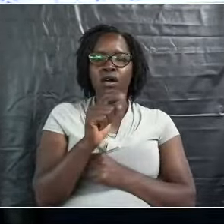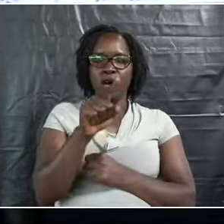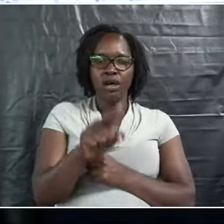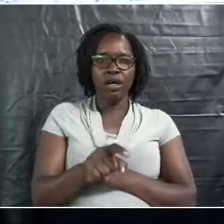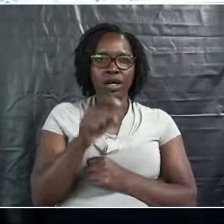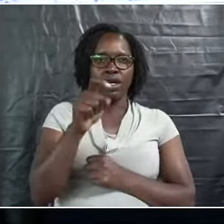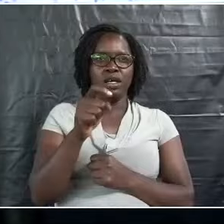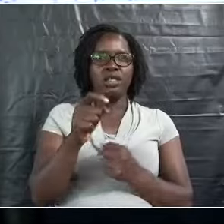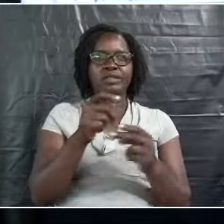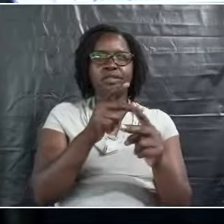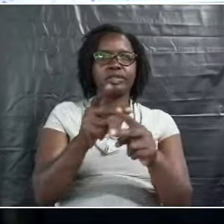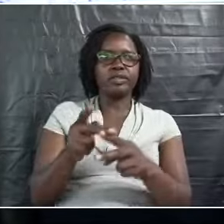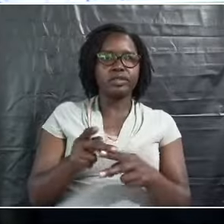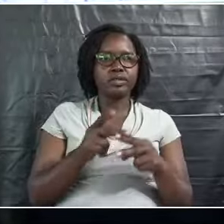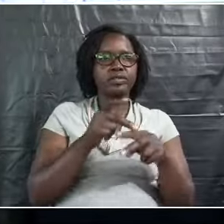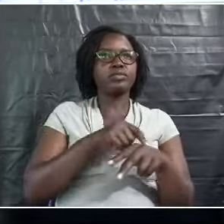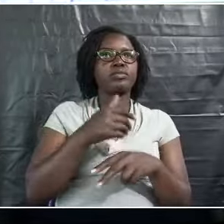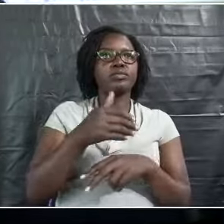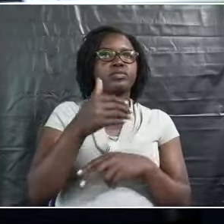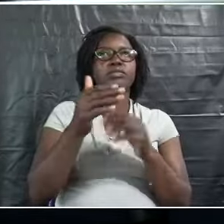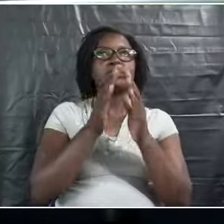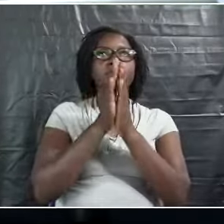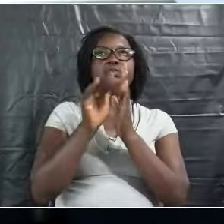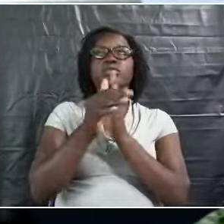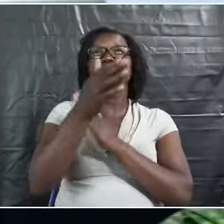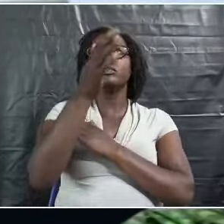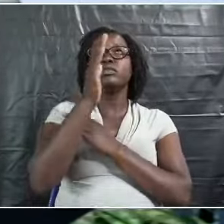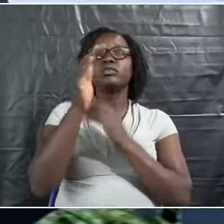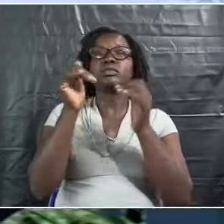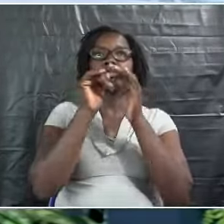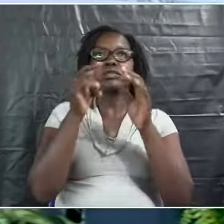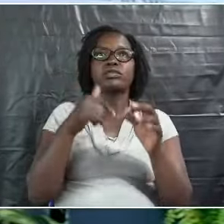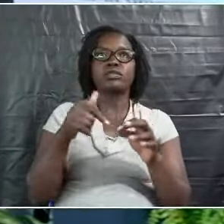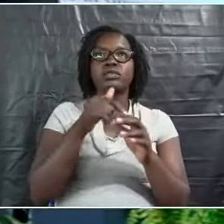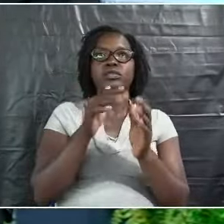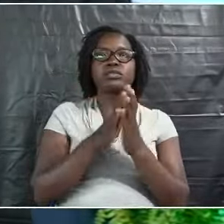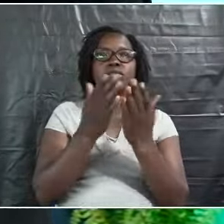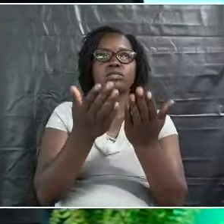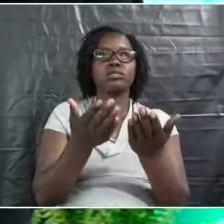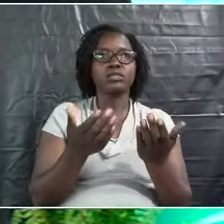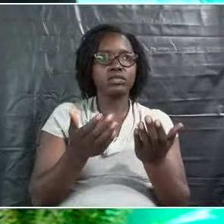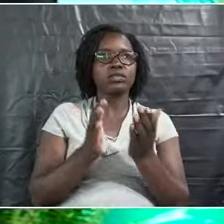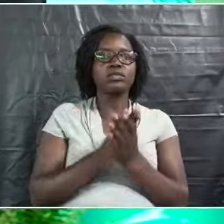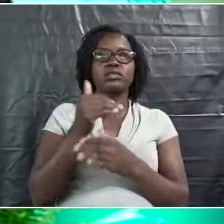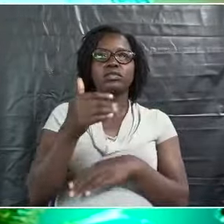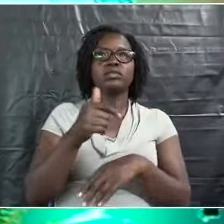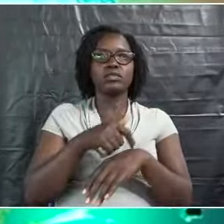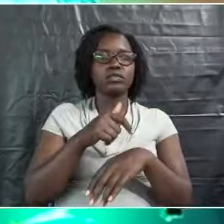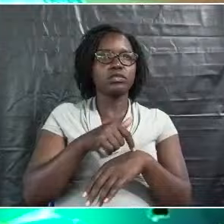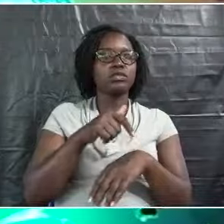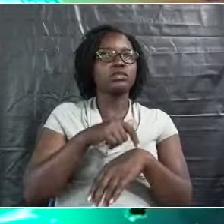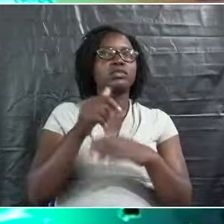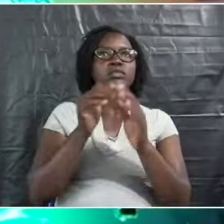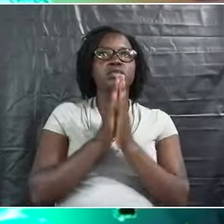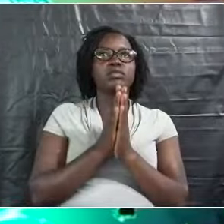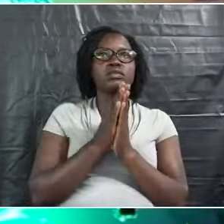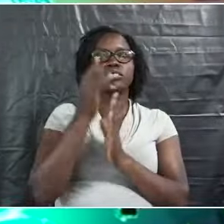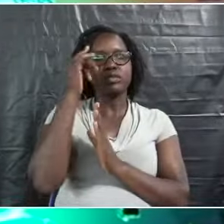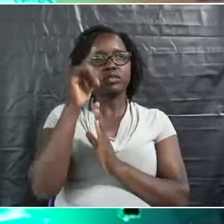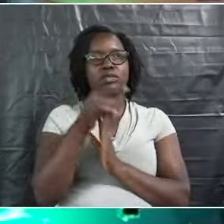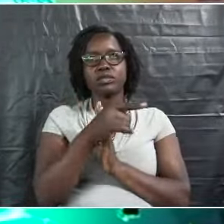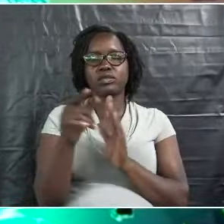to be careful every time we pray that God will bless us with means. And oftentimes when we pray for